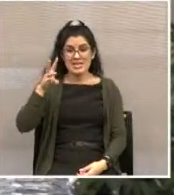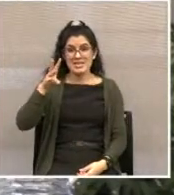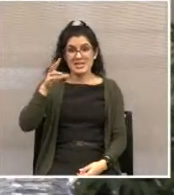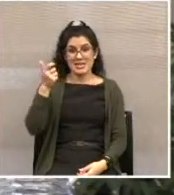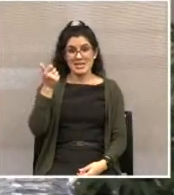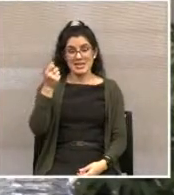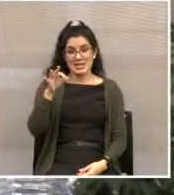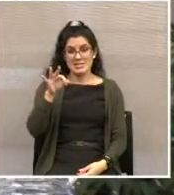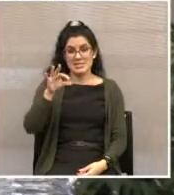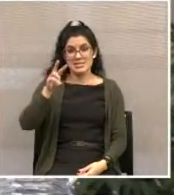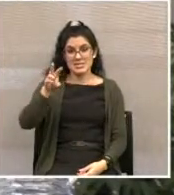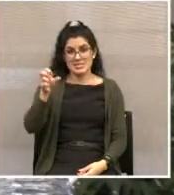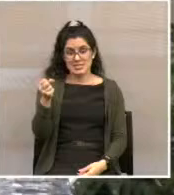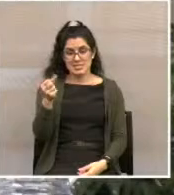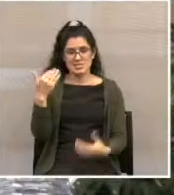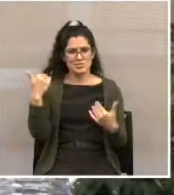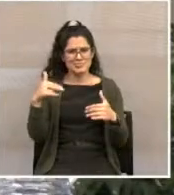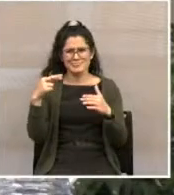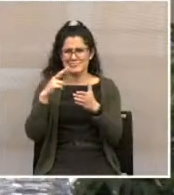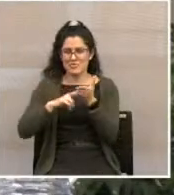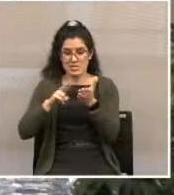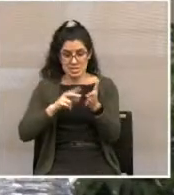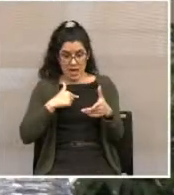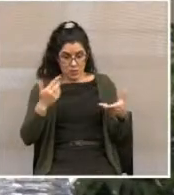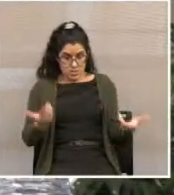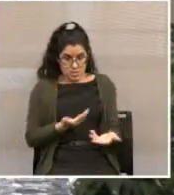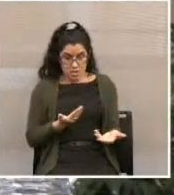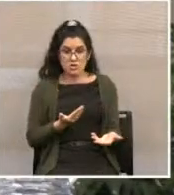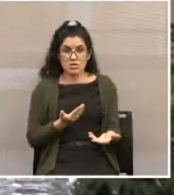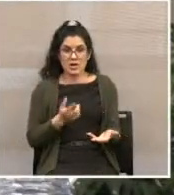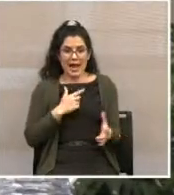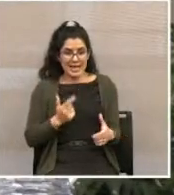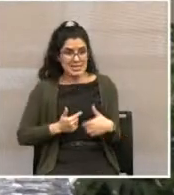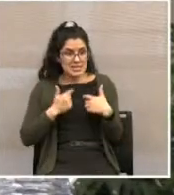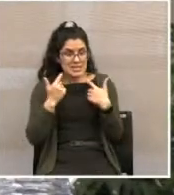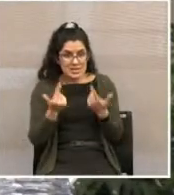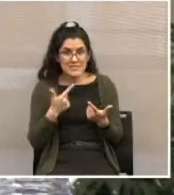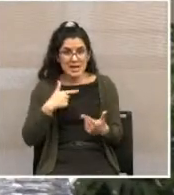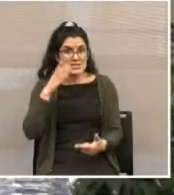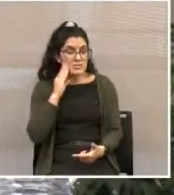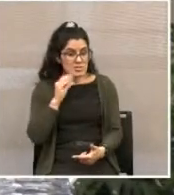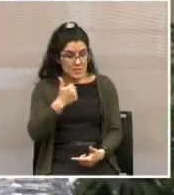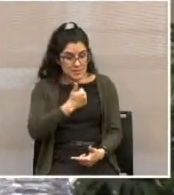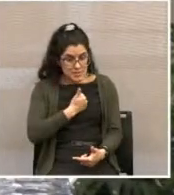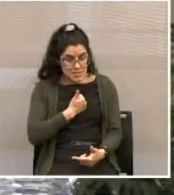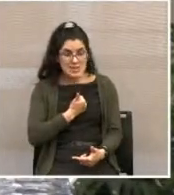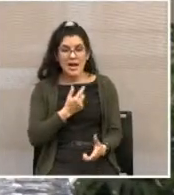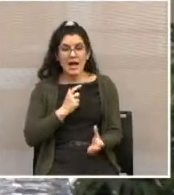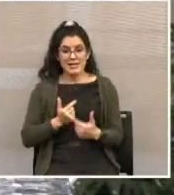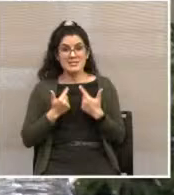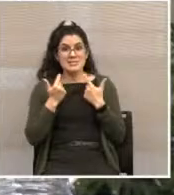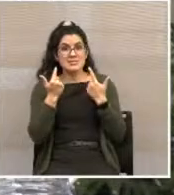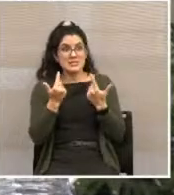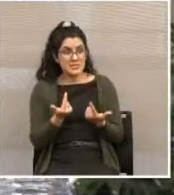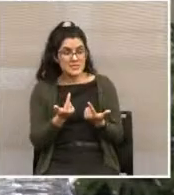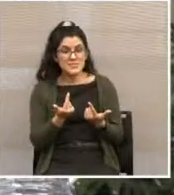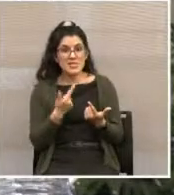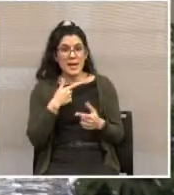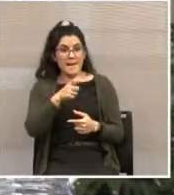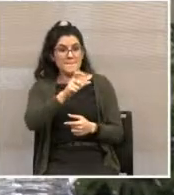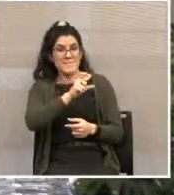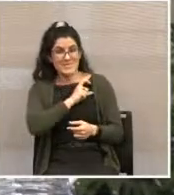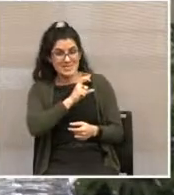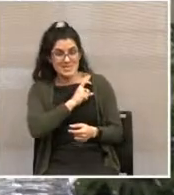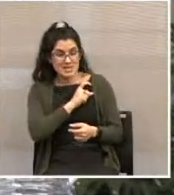60s. I was here. I lived it firsthand. I lived the fact that police